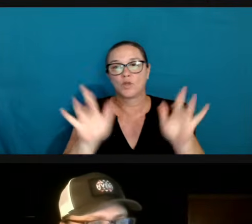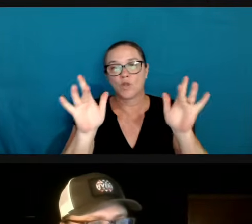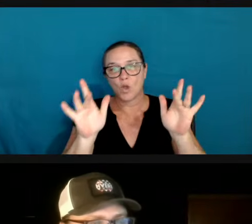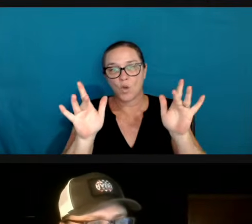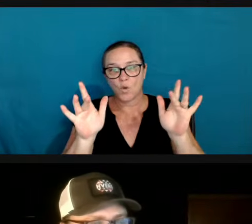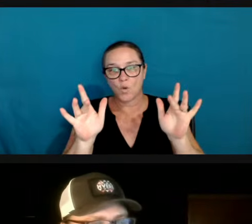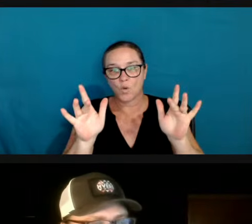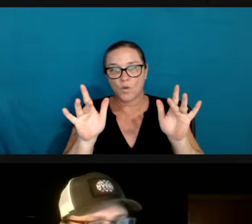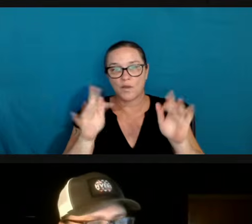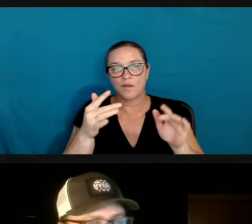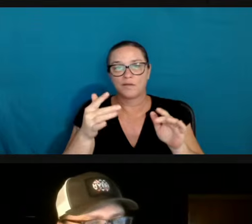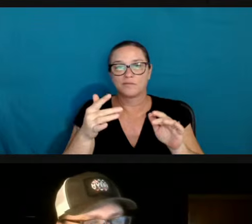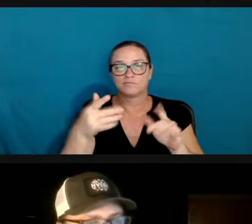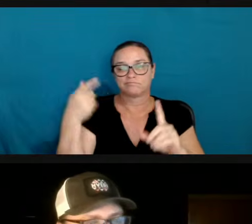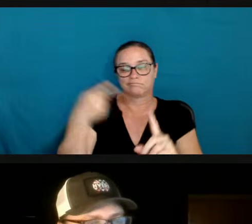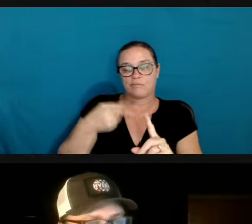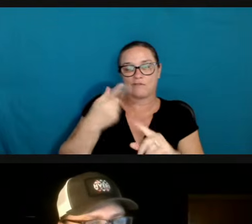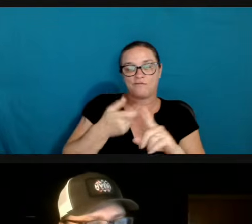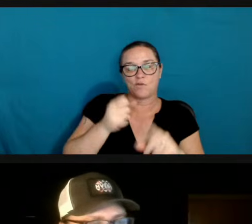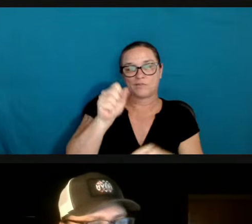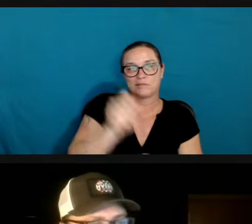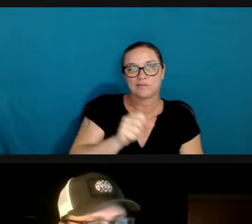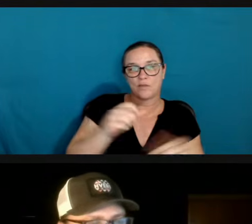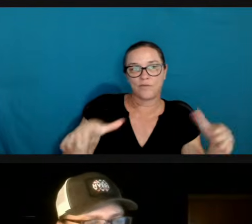from the south vent.